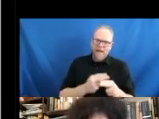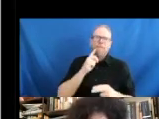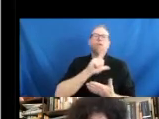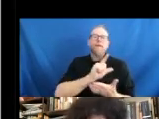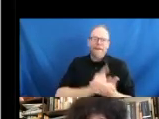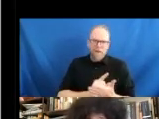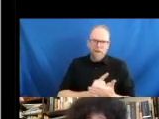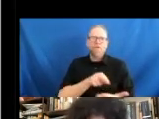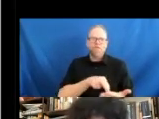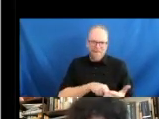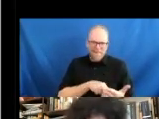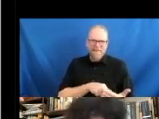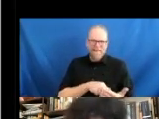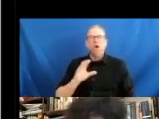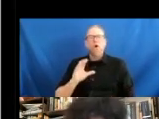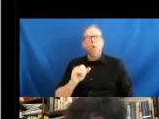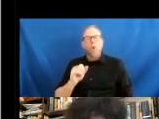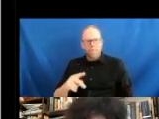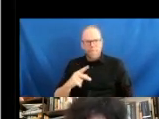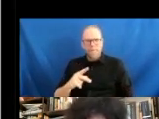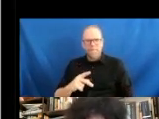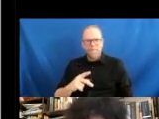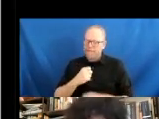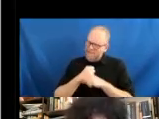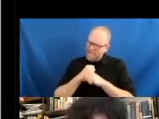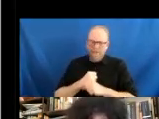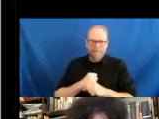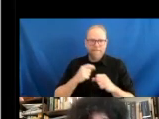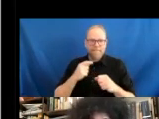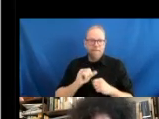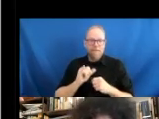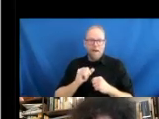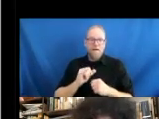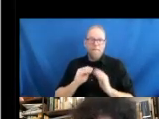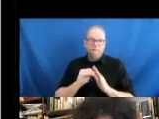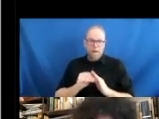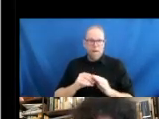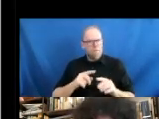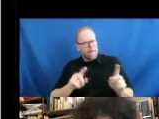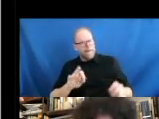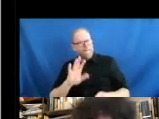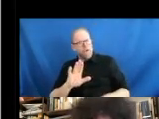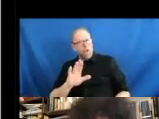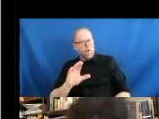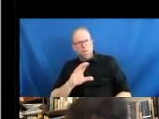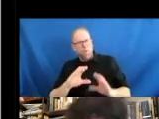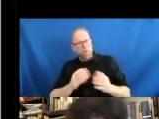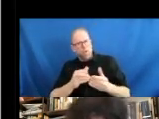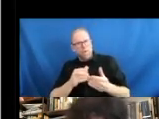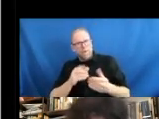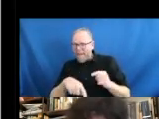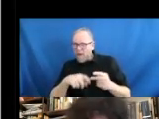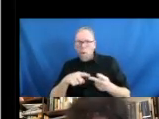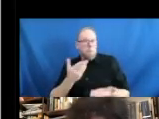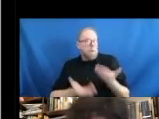cooperatives, safeguarding the integrity of the model. But what if your group can't or doesn't